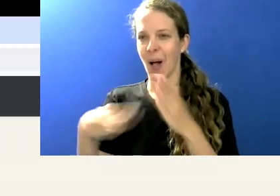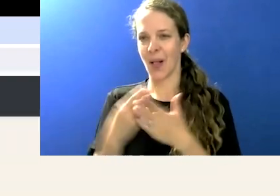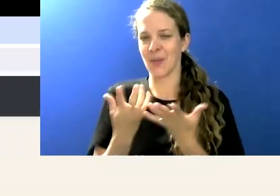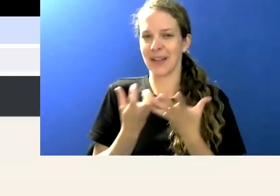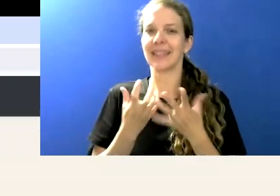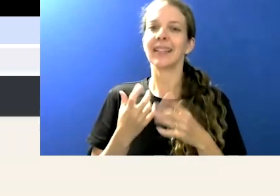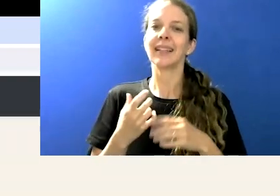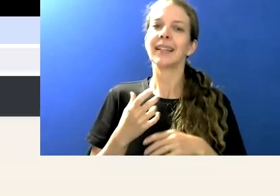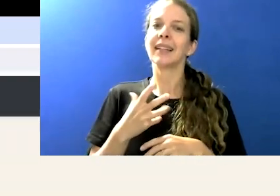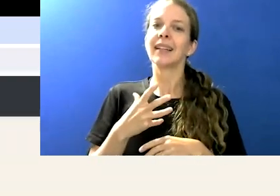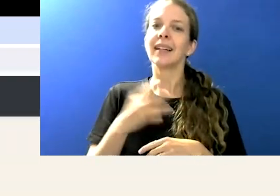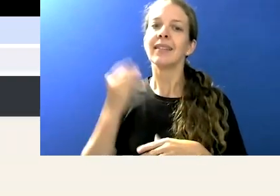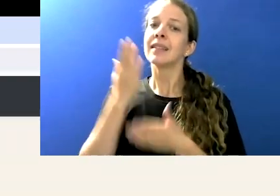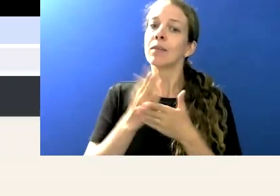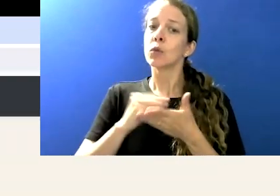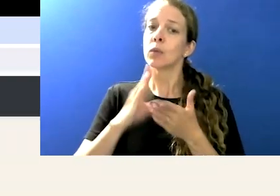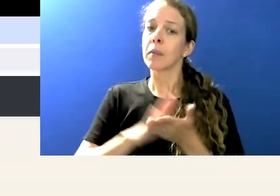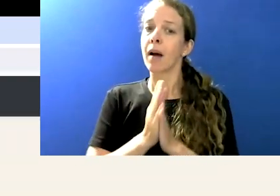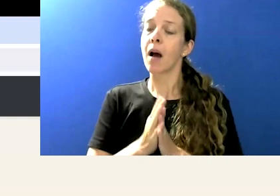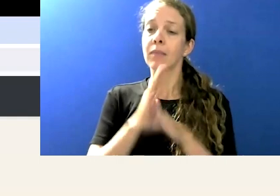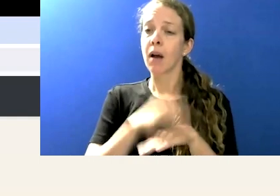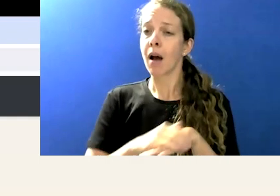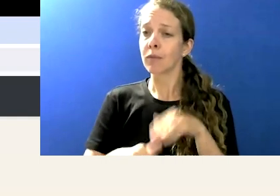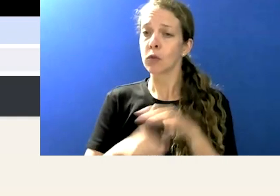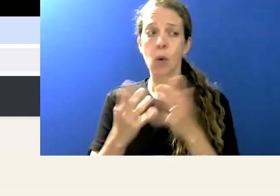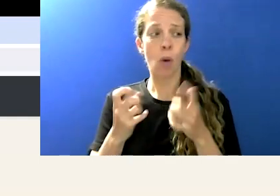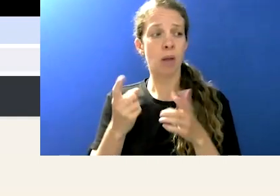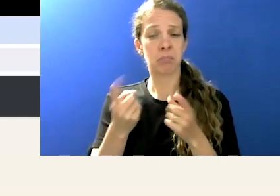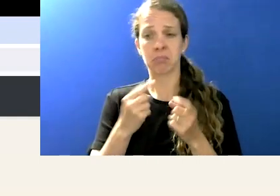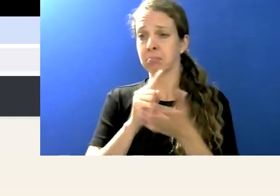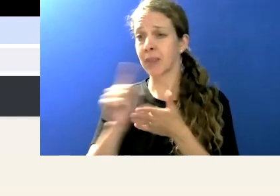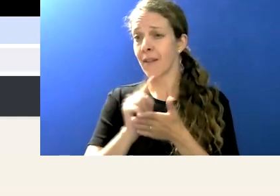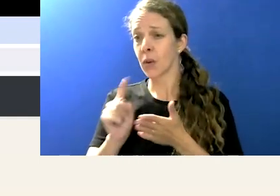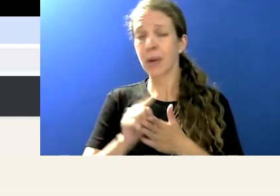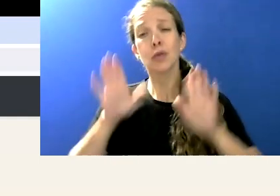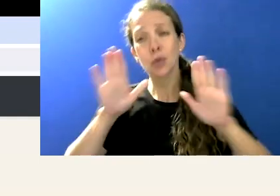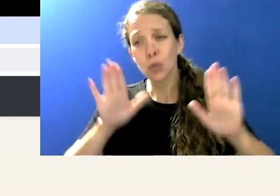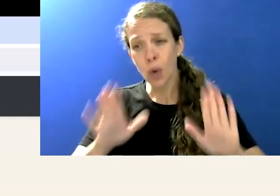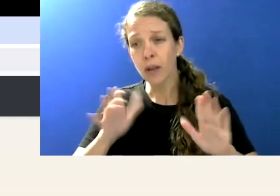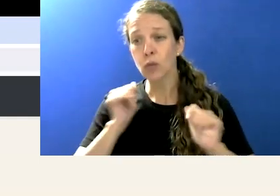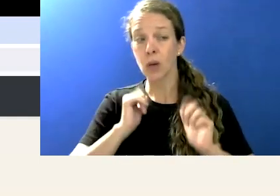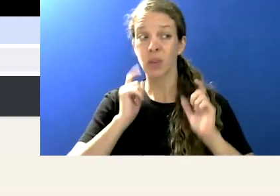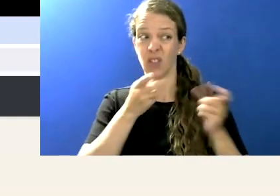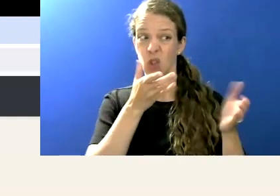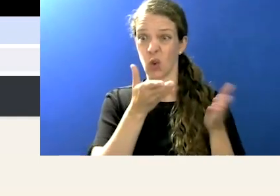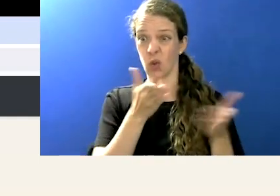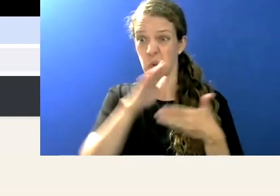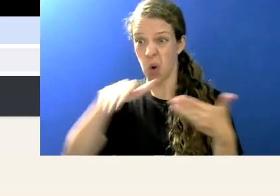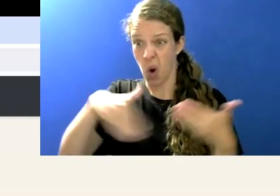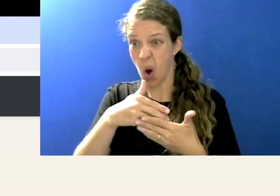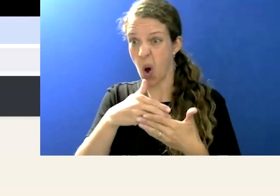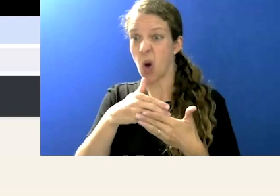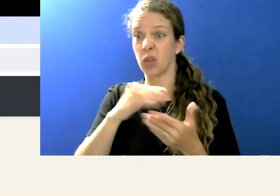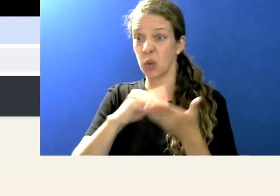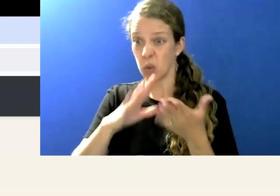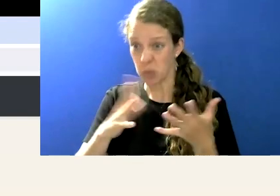students do get comfortable with us that want to meet with us every once a week, which is awesome. But sometimes we're just trying to give our services to all our 160 students that we can,